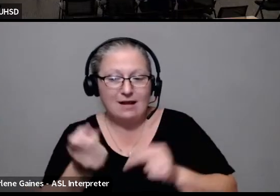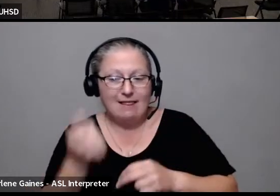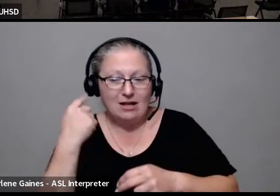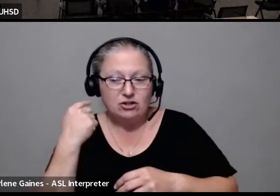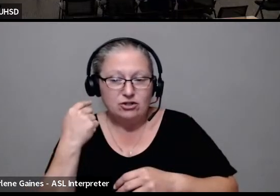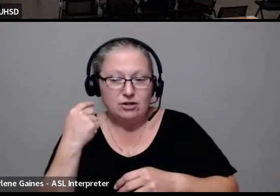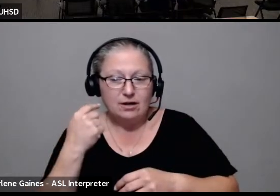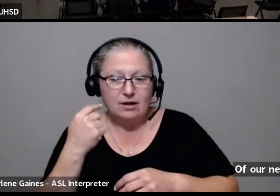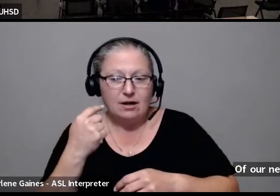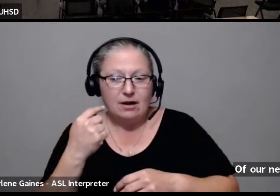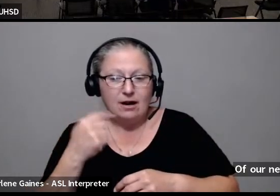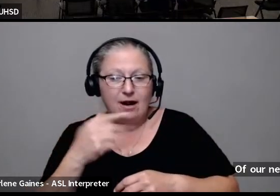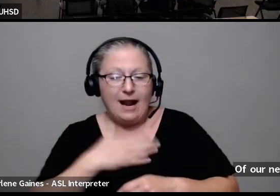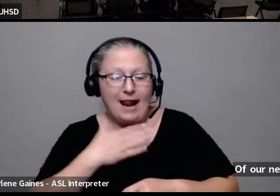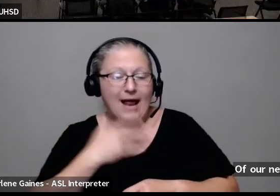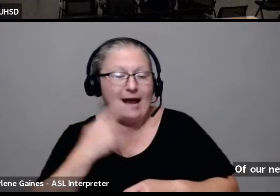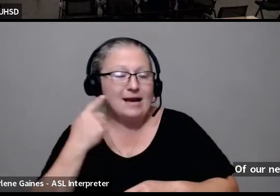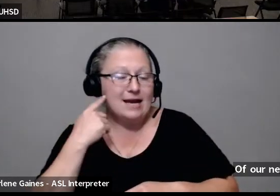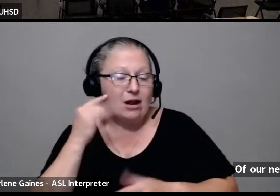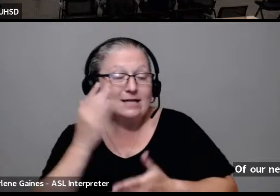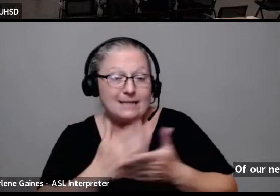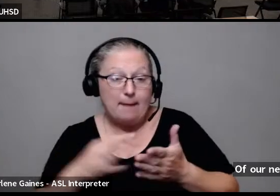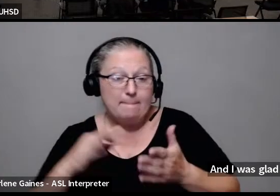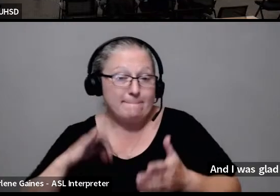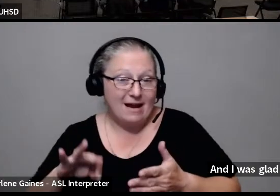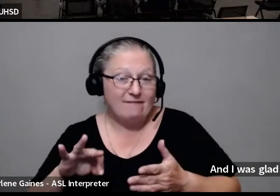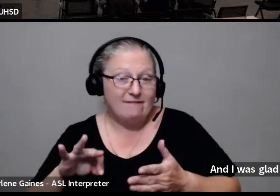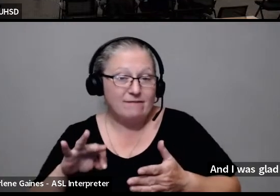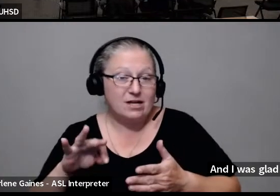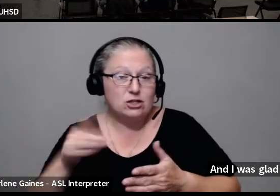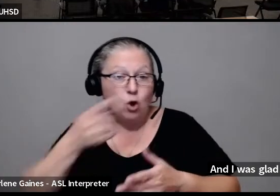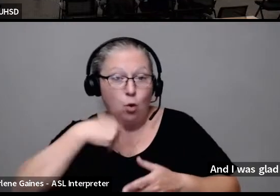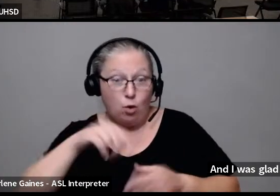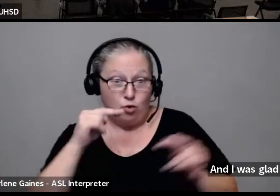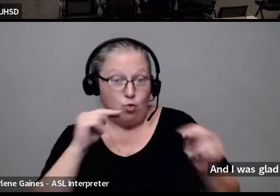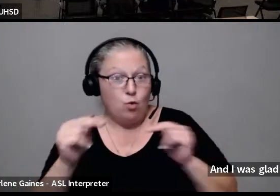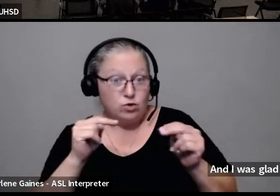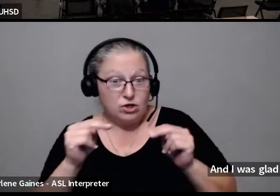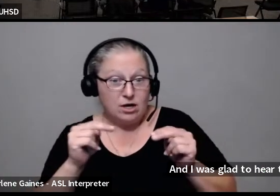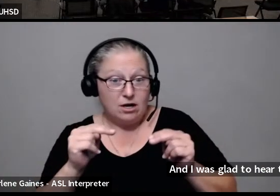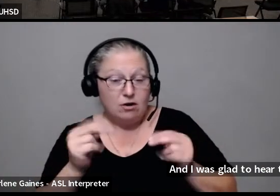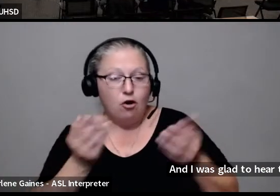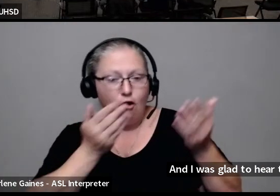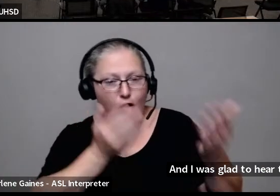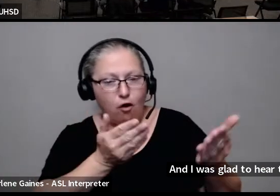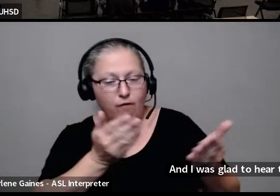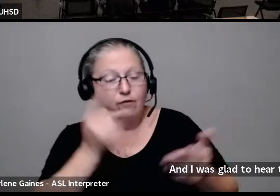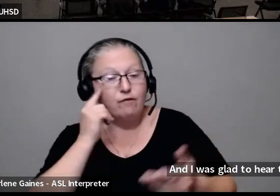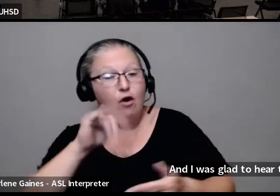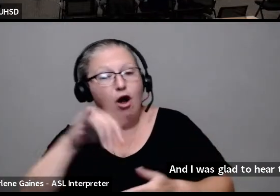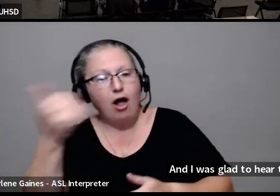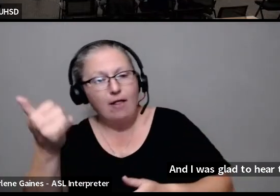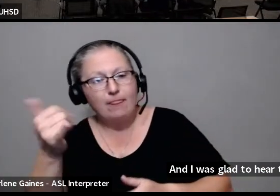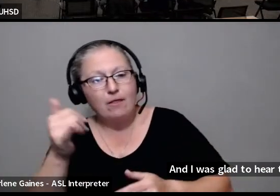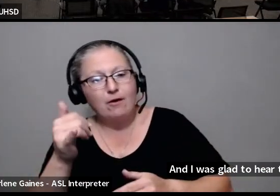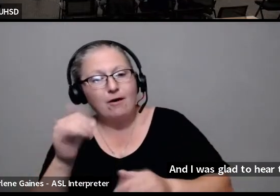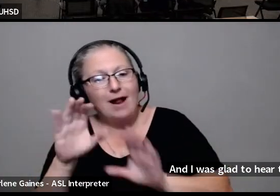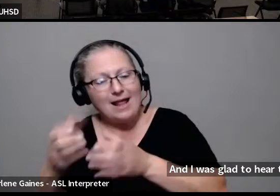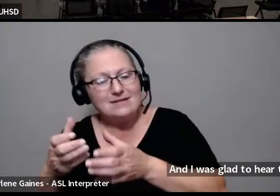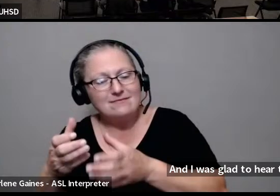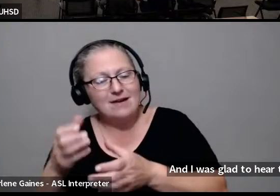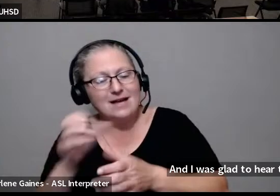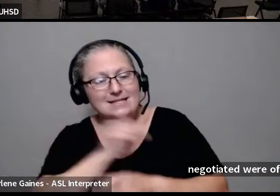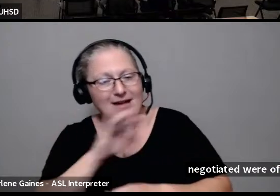year, and I was glad to hear that some of the benefits that we negotiated were offered to other classified staff.